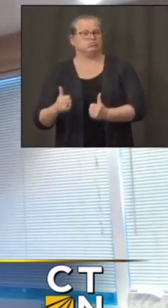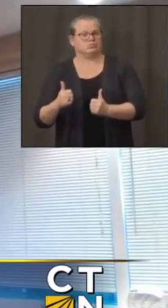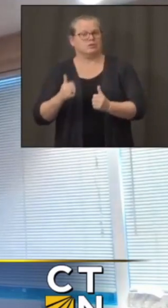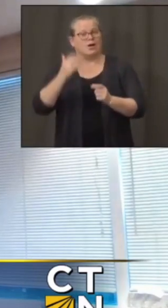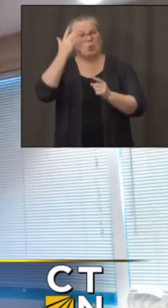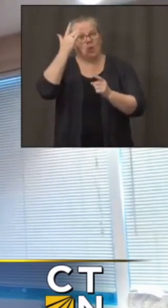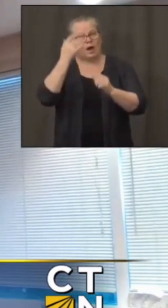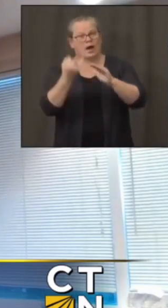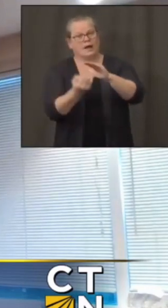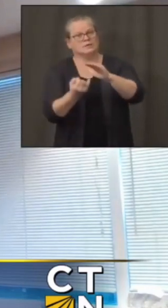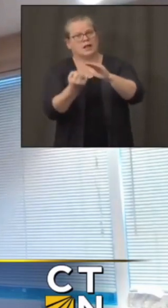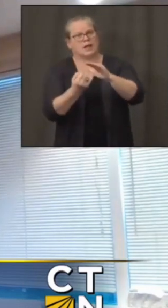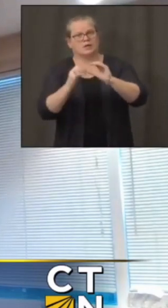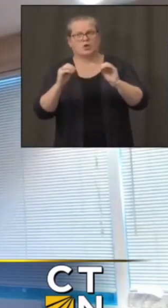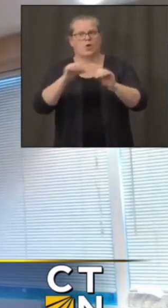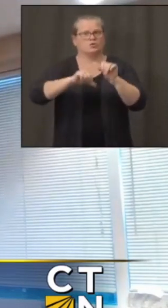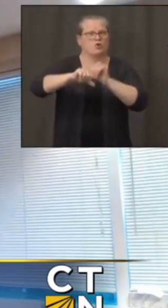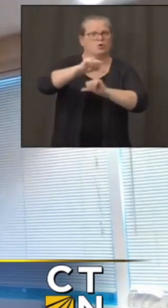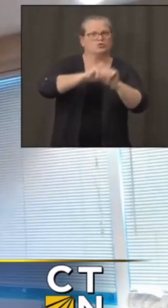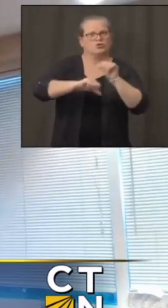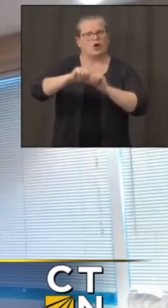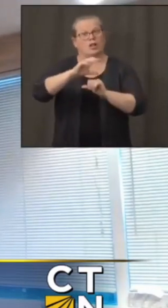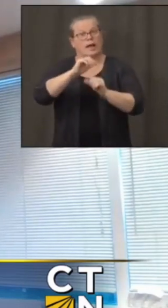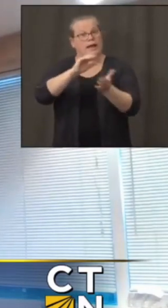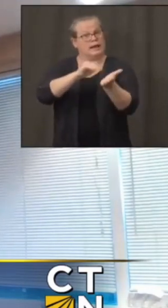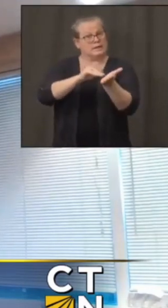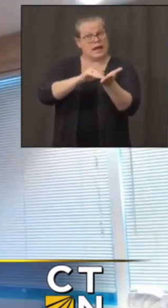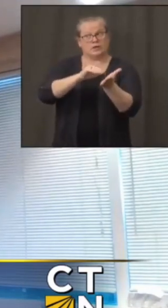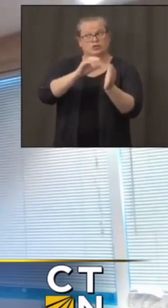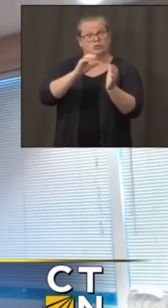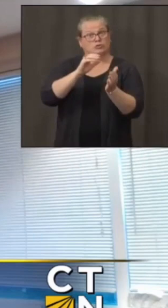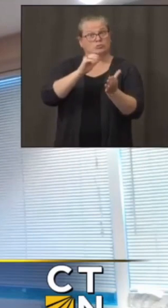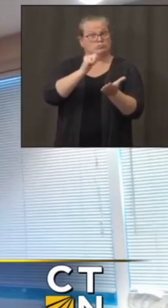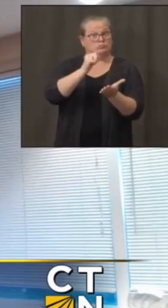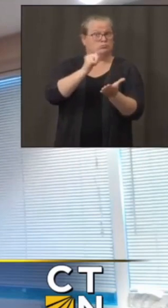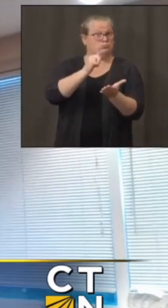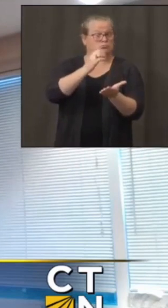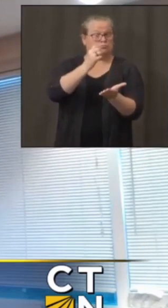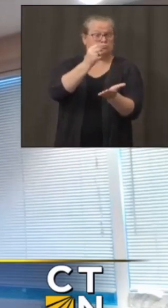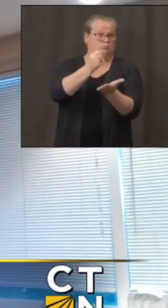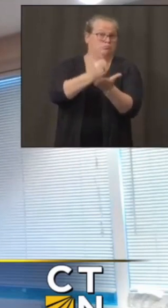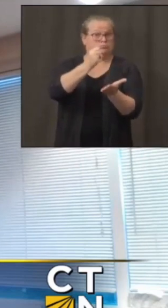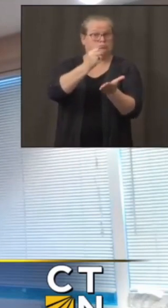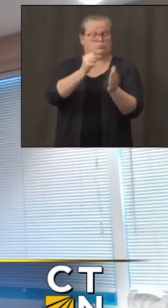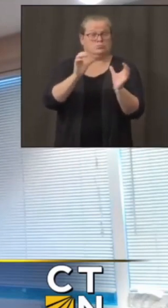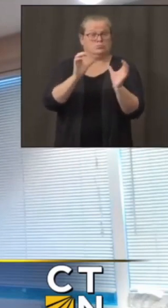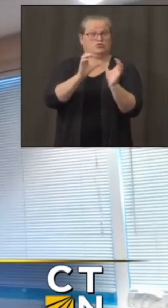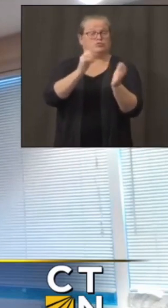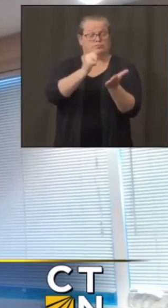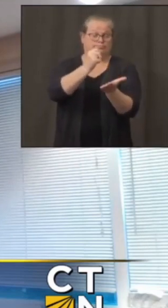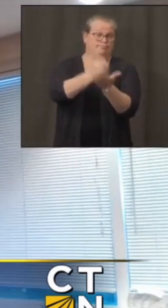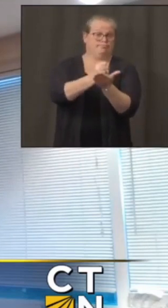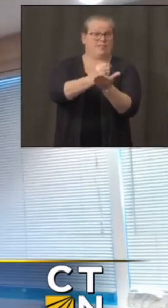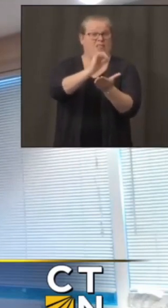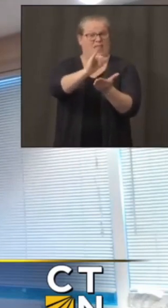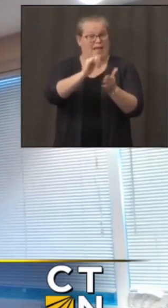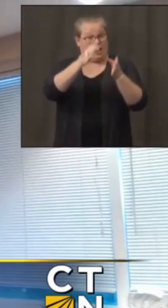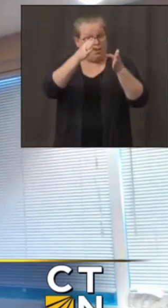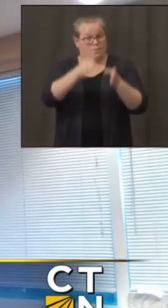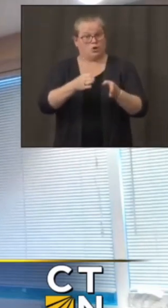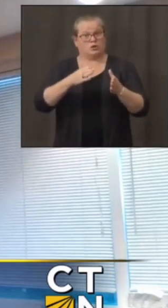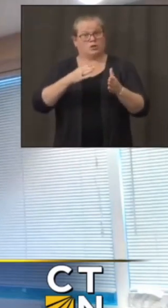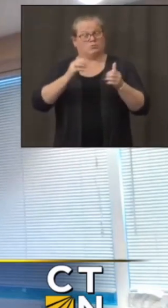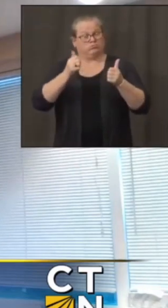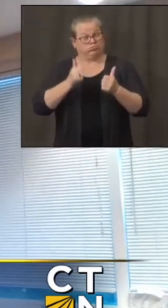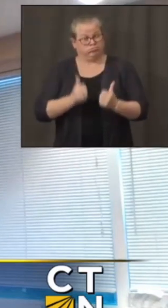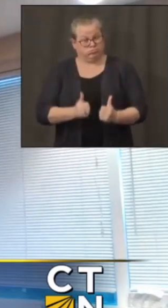isolation, and that's certified by a doctor. So as long as there's no COVID in the facility, those compassionate care visits